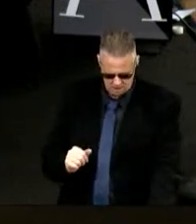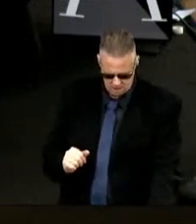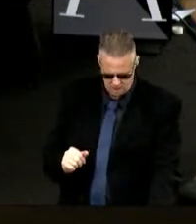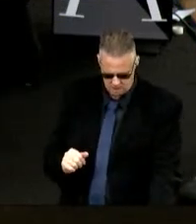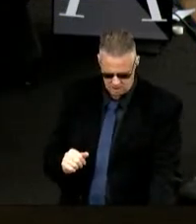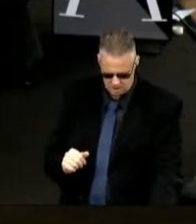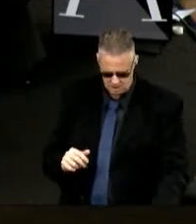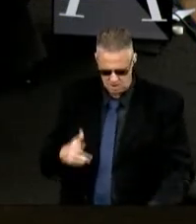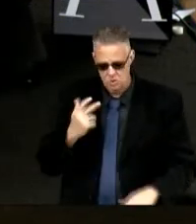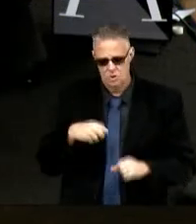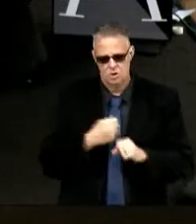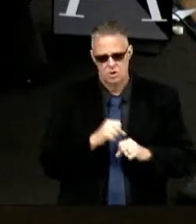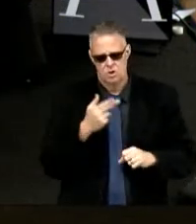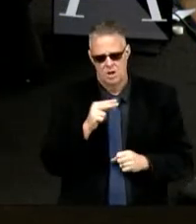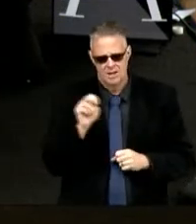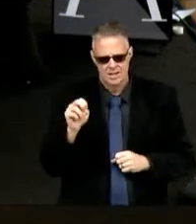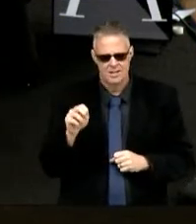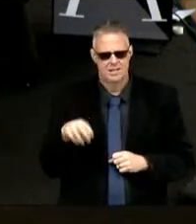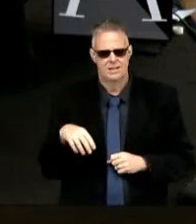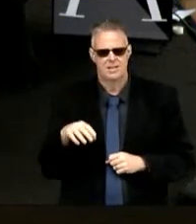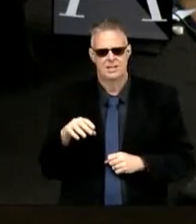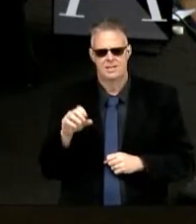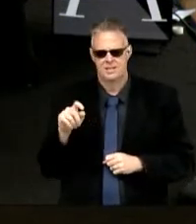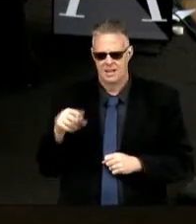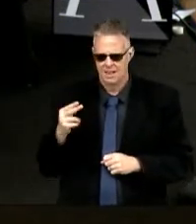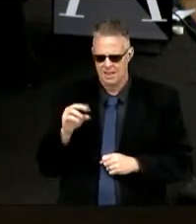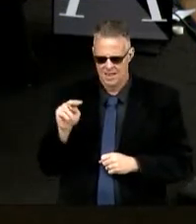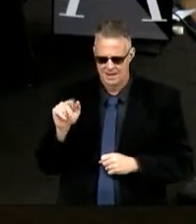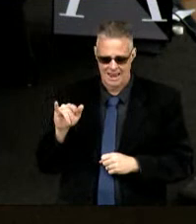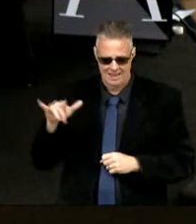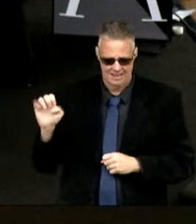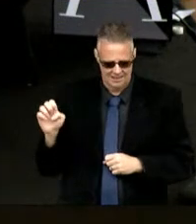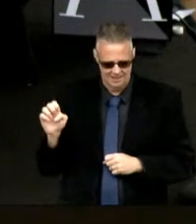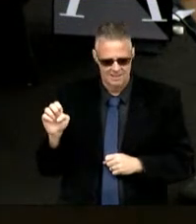completer students, Shawnee, Seth, and